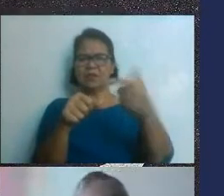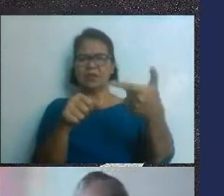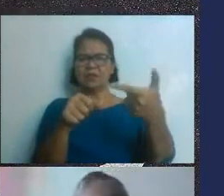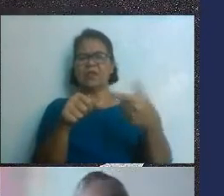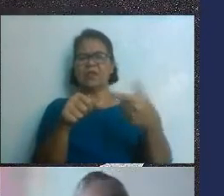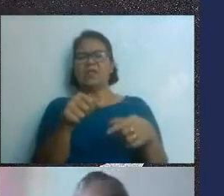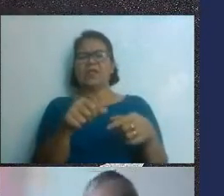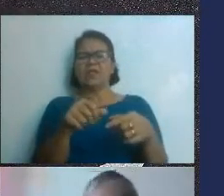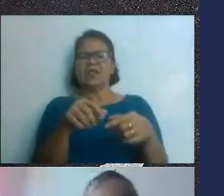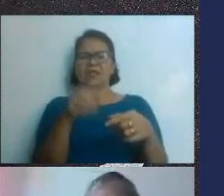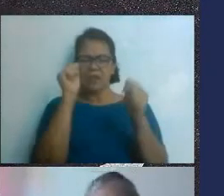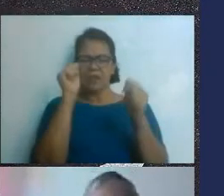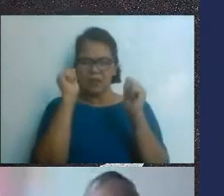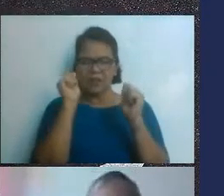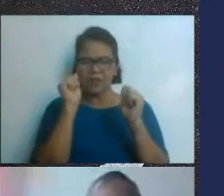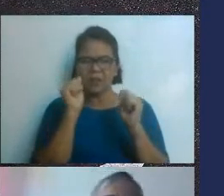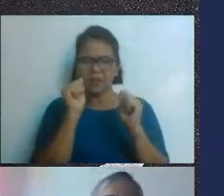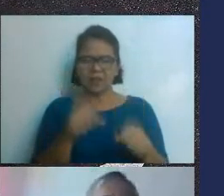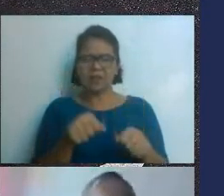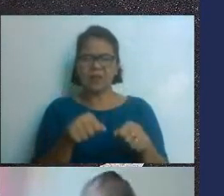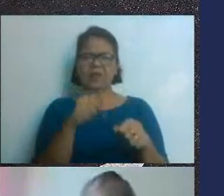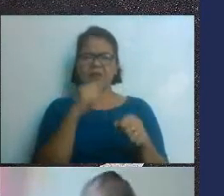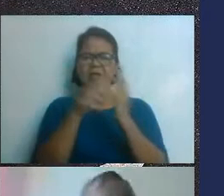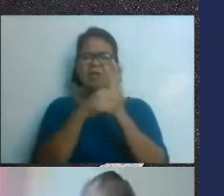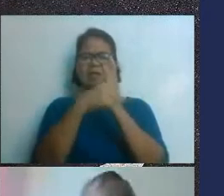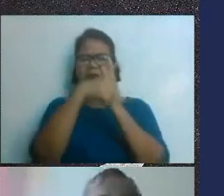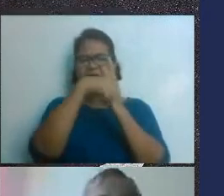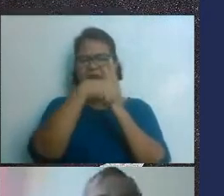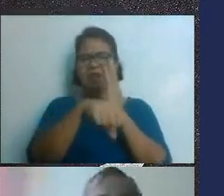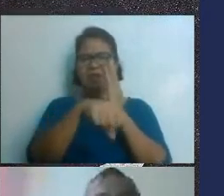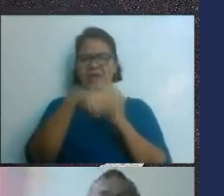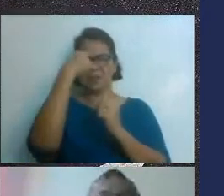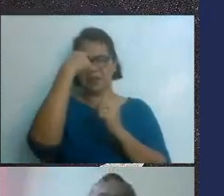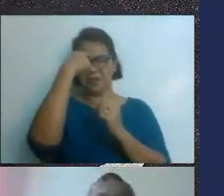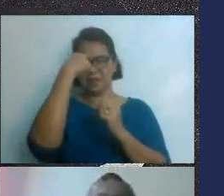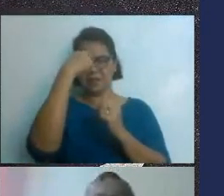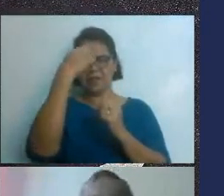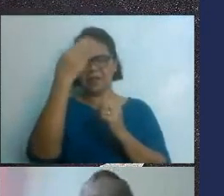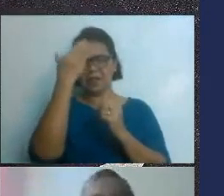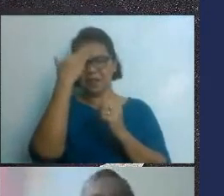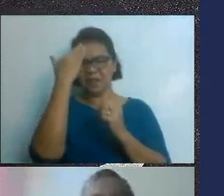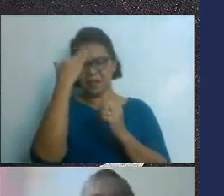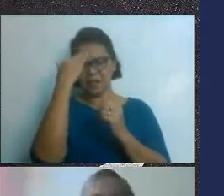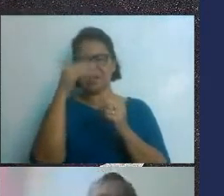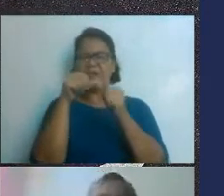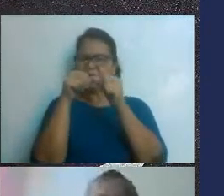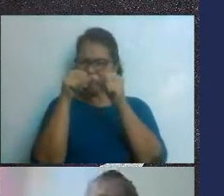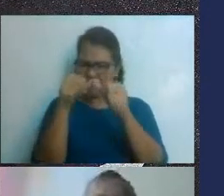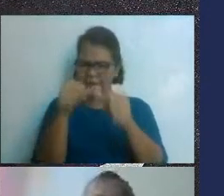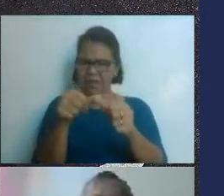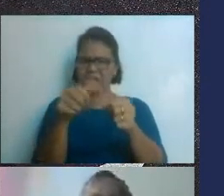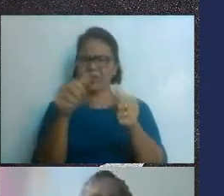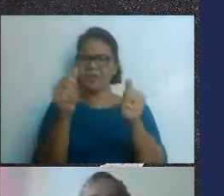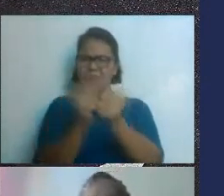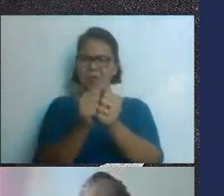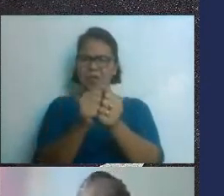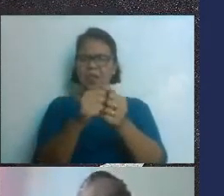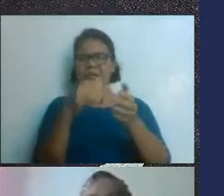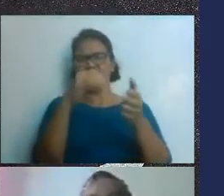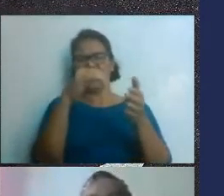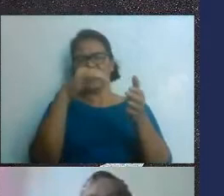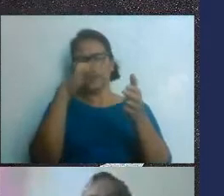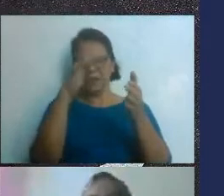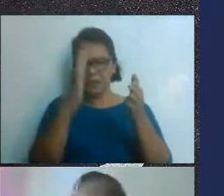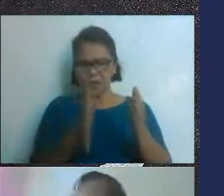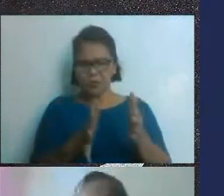a skill, knowledge, that remains with learners long after a test or unit of study is